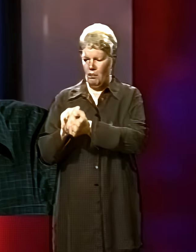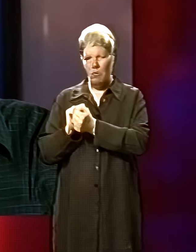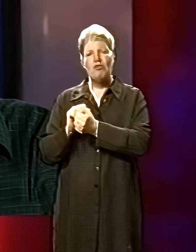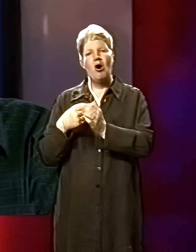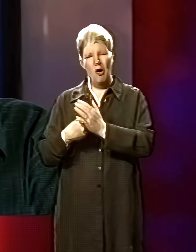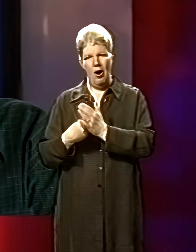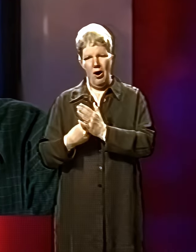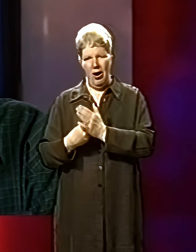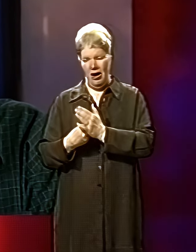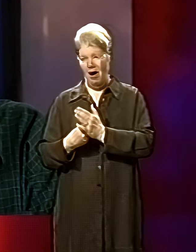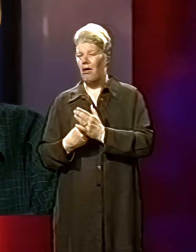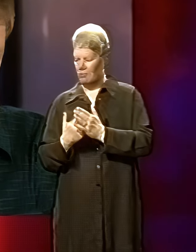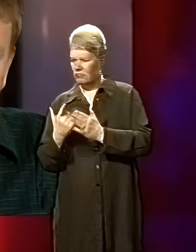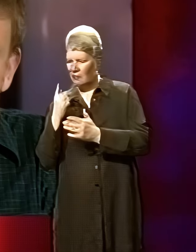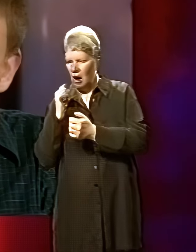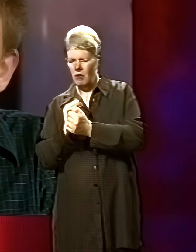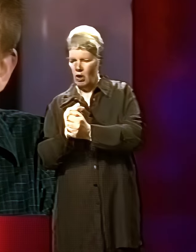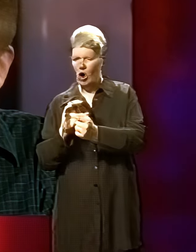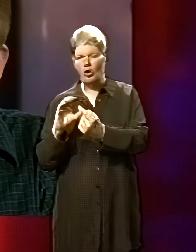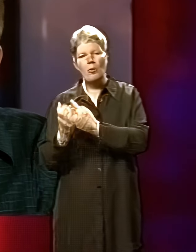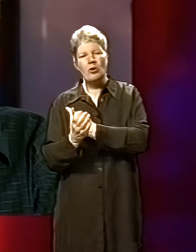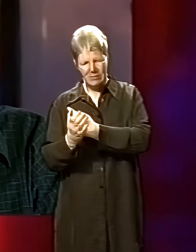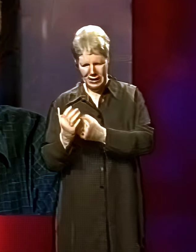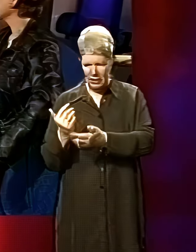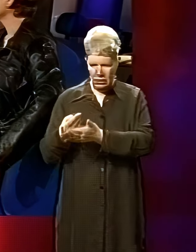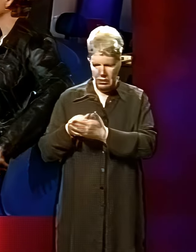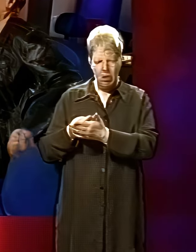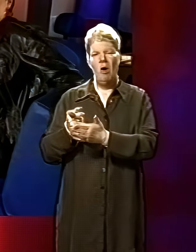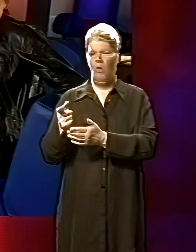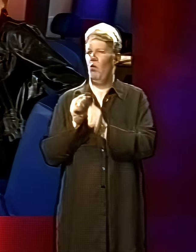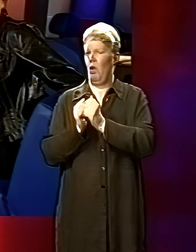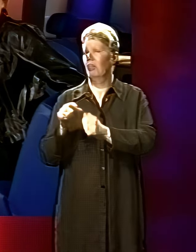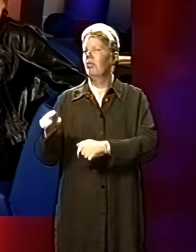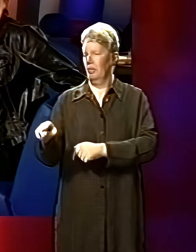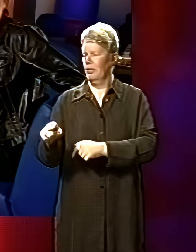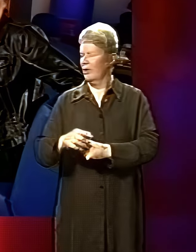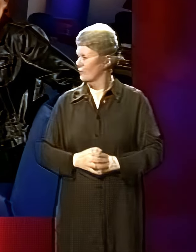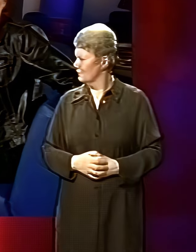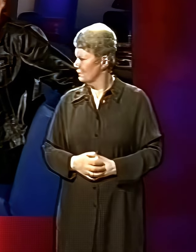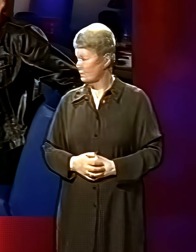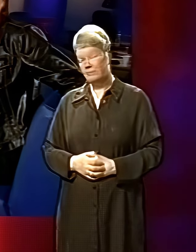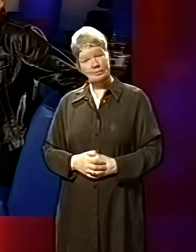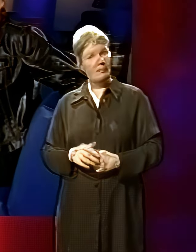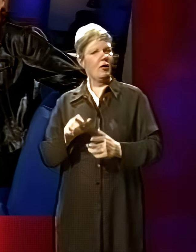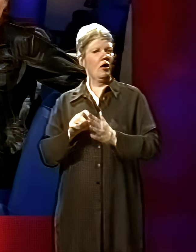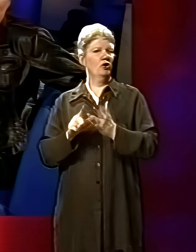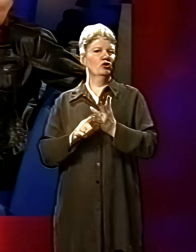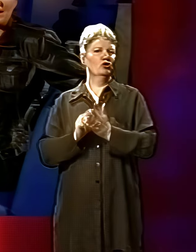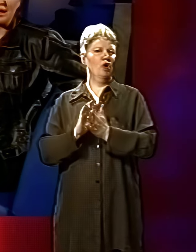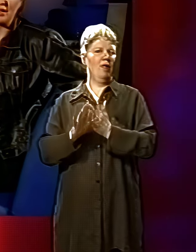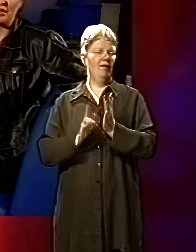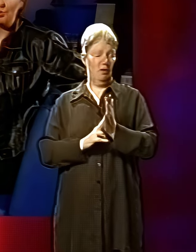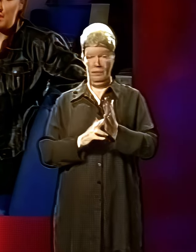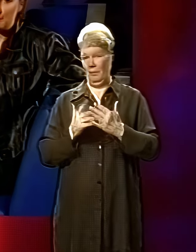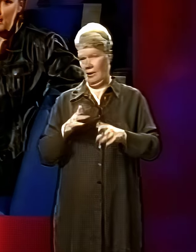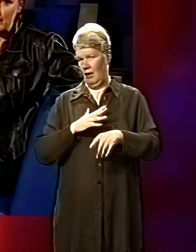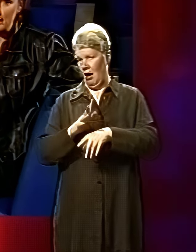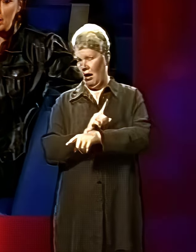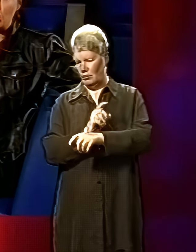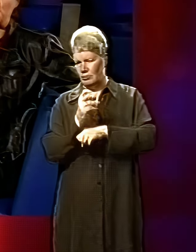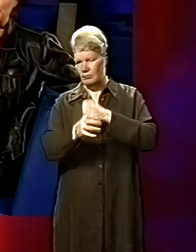basis, and I'd heartily recommend them. OK, thanks for doing that. Dave Nellist, thanks for your time. OK. Now, that dolphin deluge. Last week, we highlighted